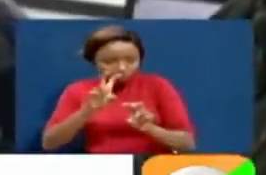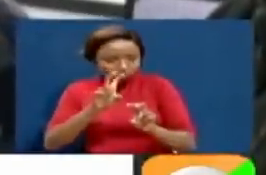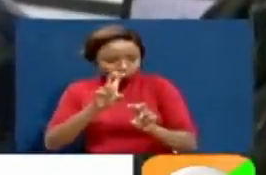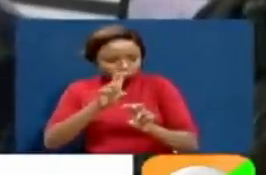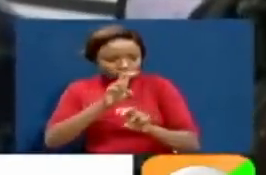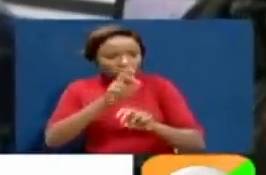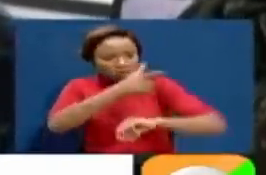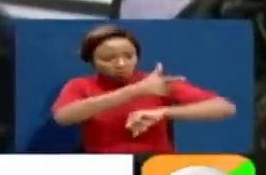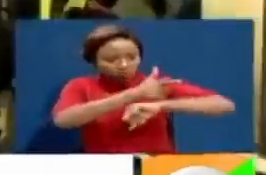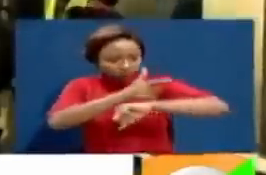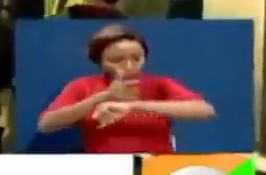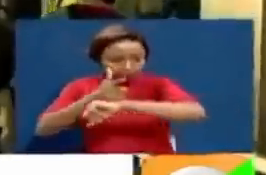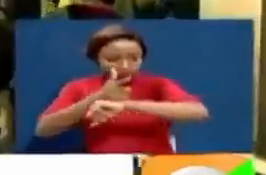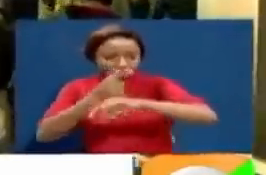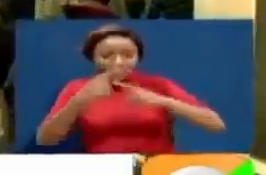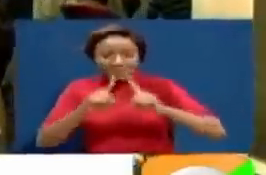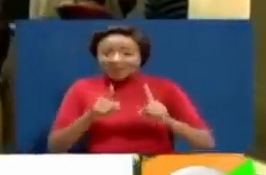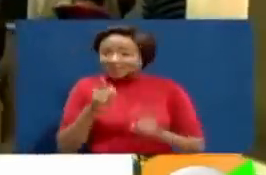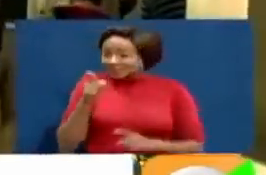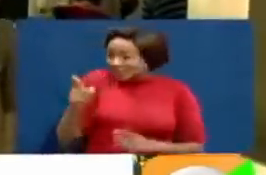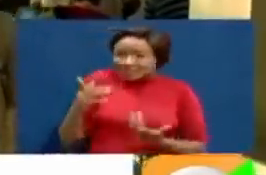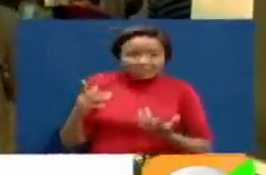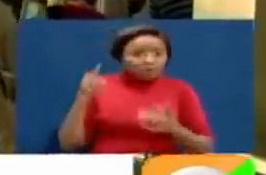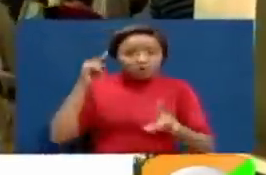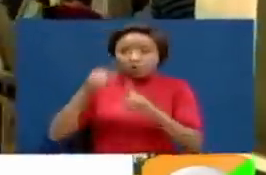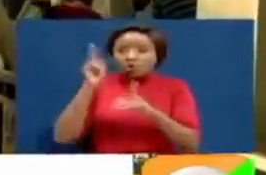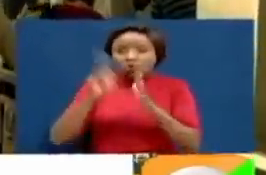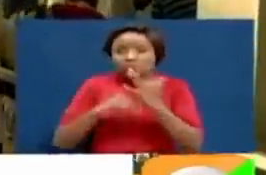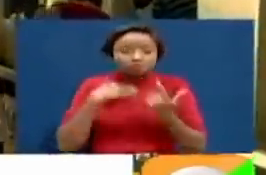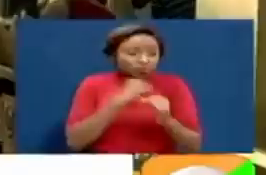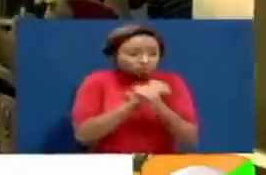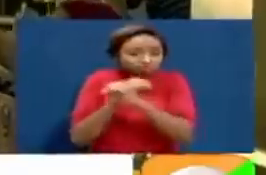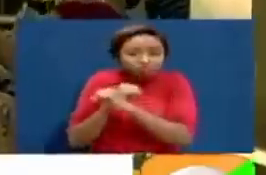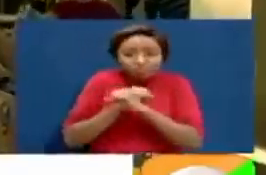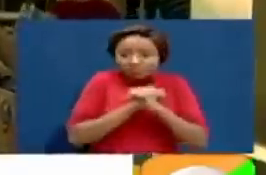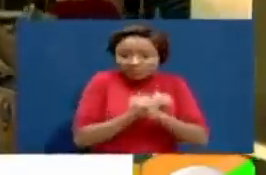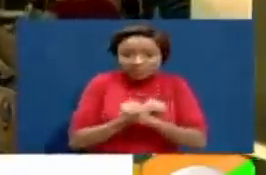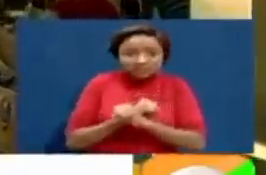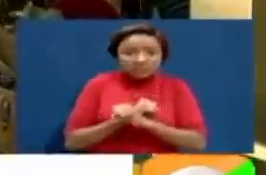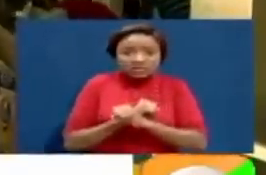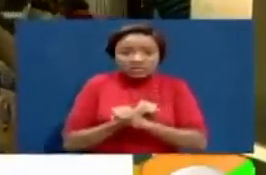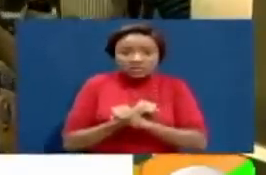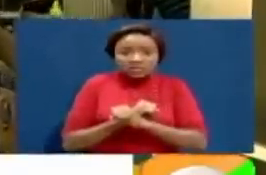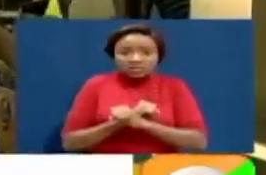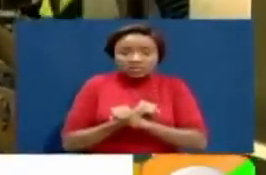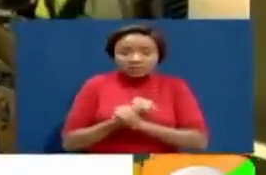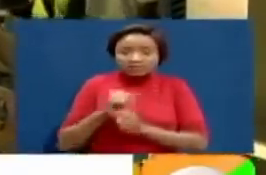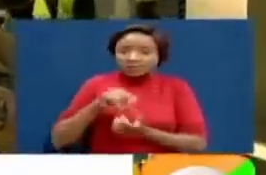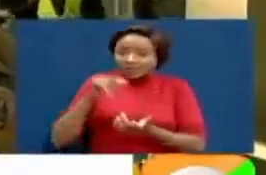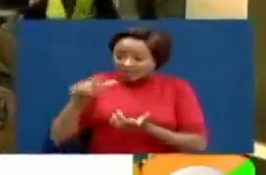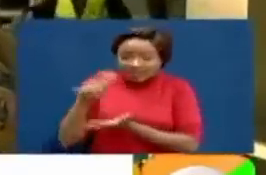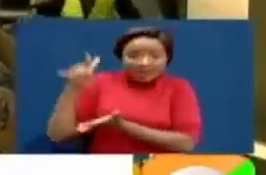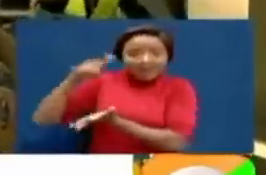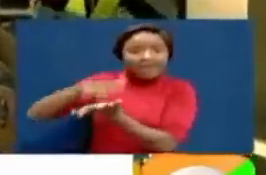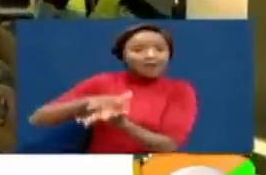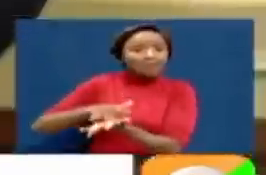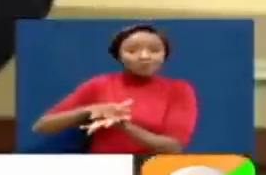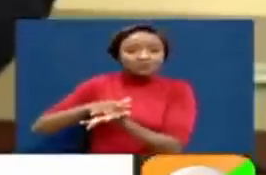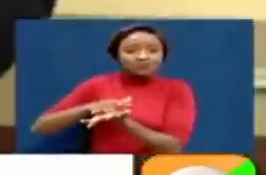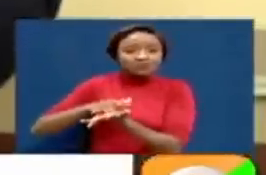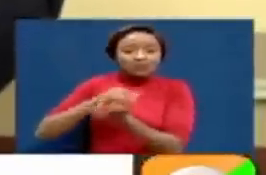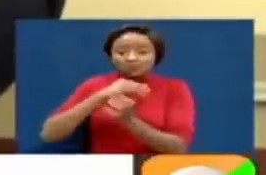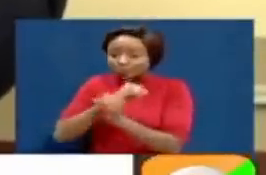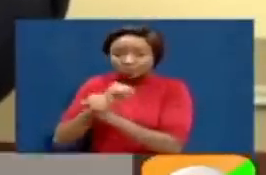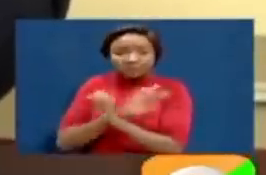a whistleblower who was concerned about the security protocol at the capital's main port of entry. I'm worried for my